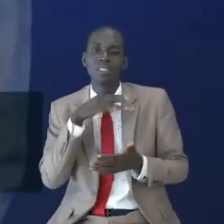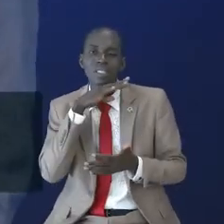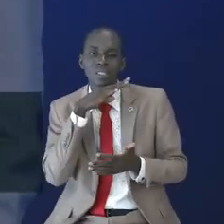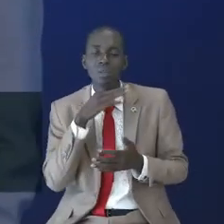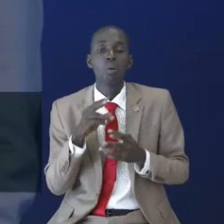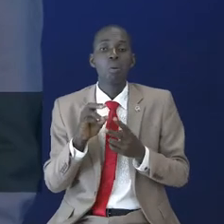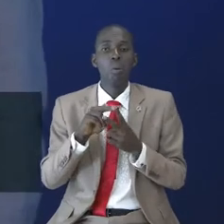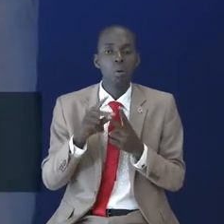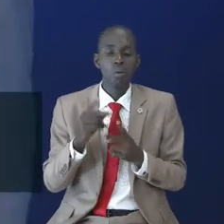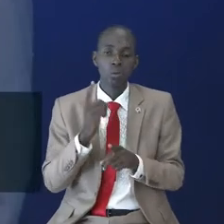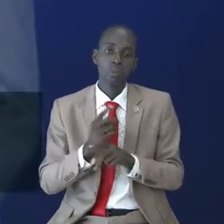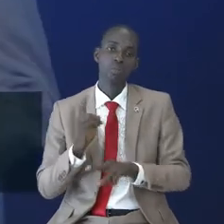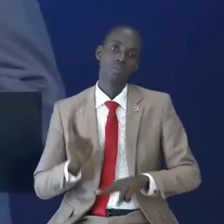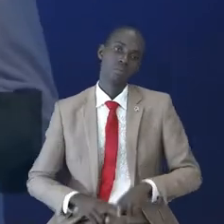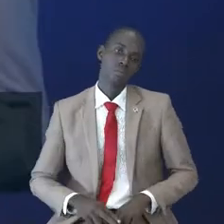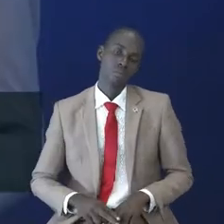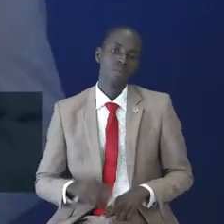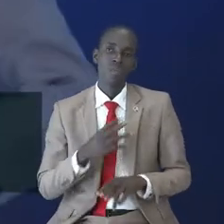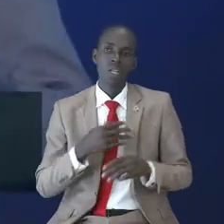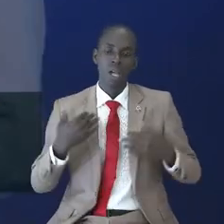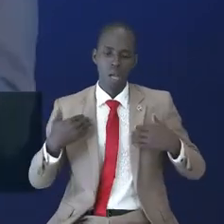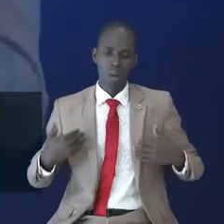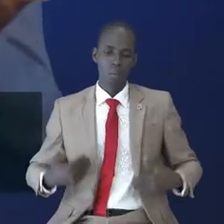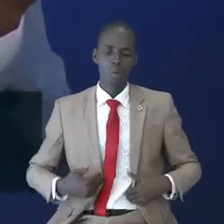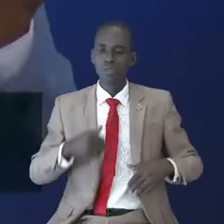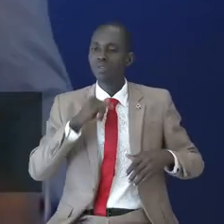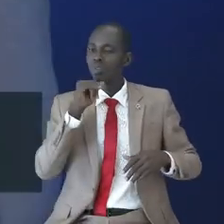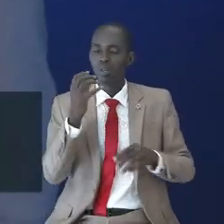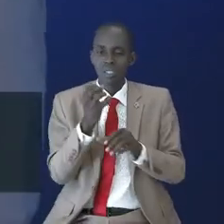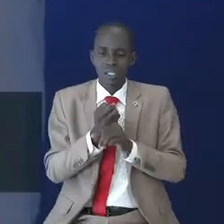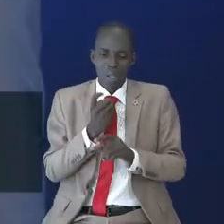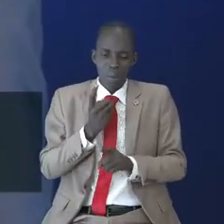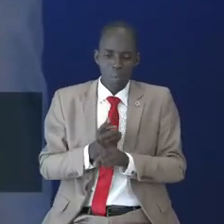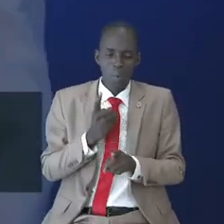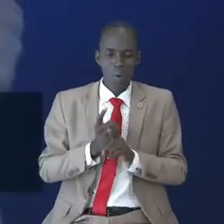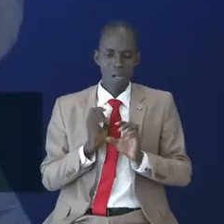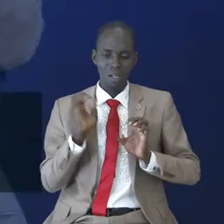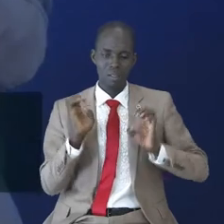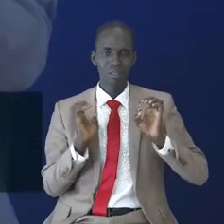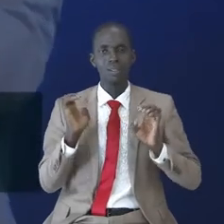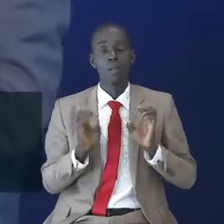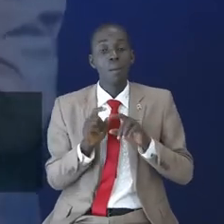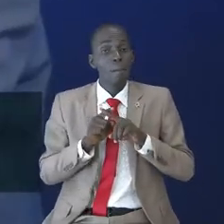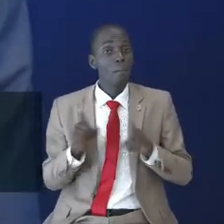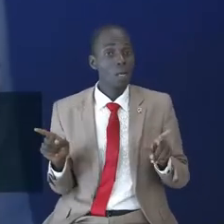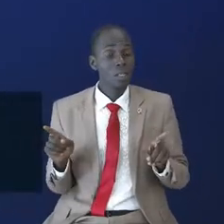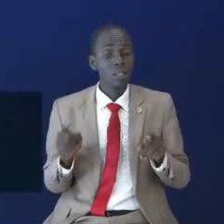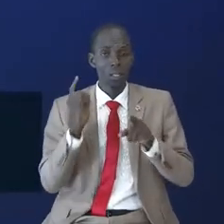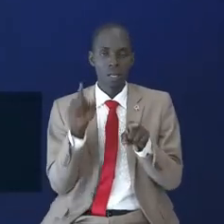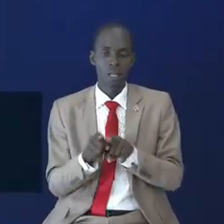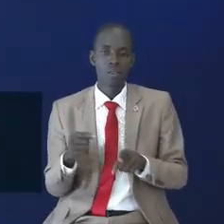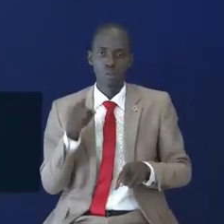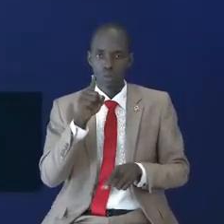sitting down there and their body is not getting the proper exercise. But as you